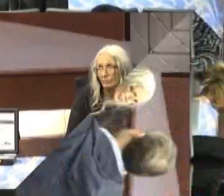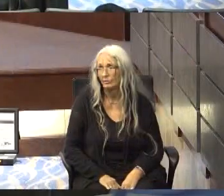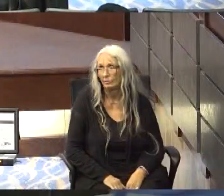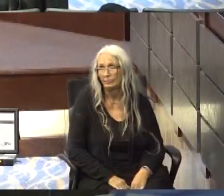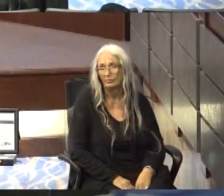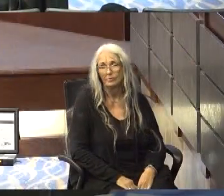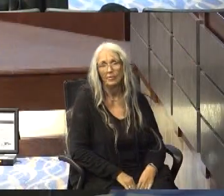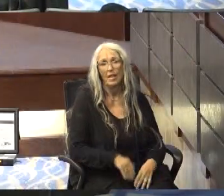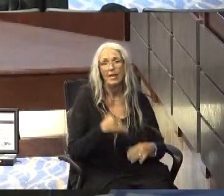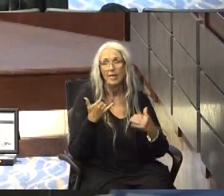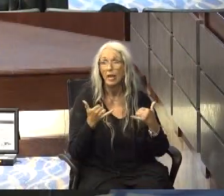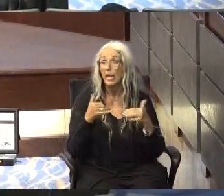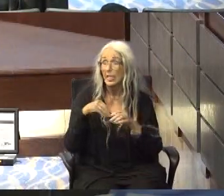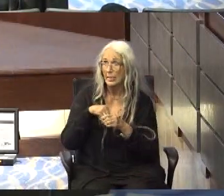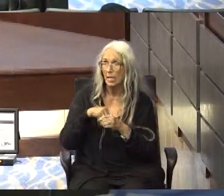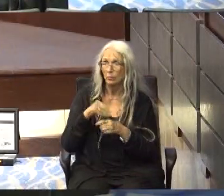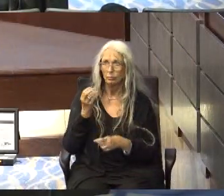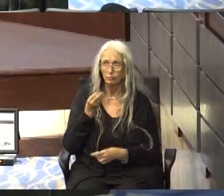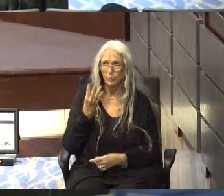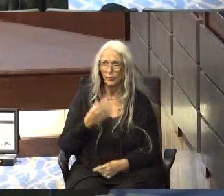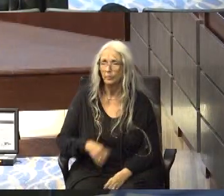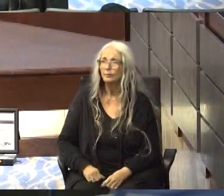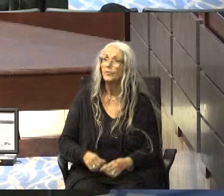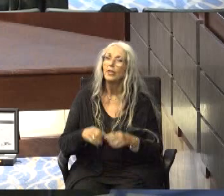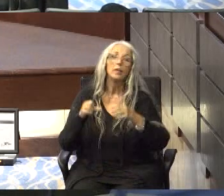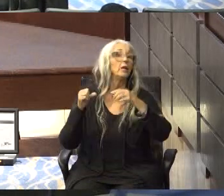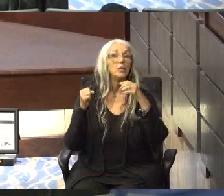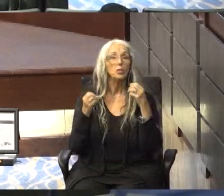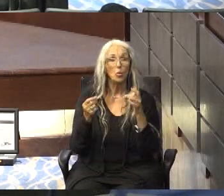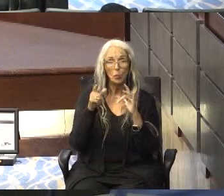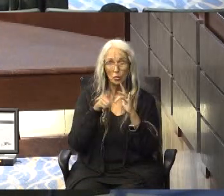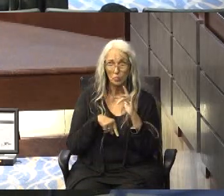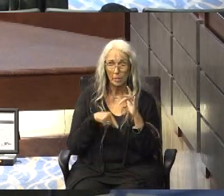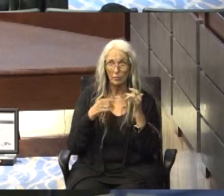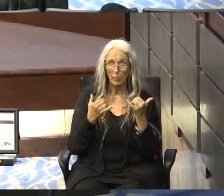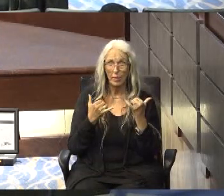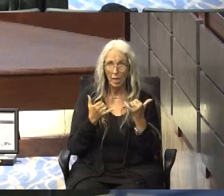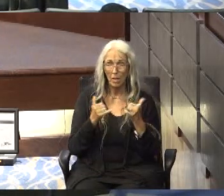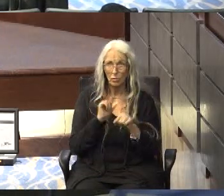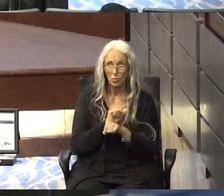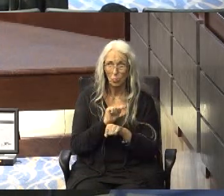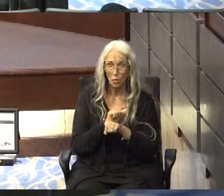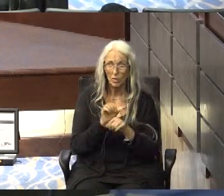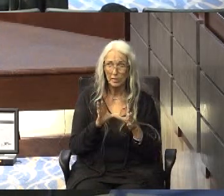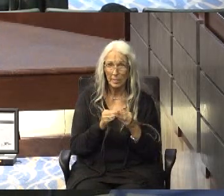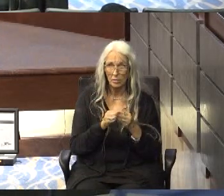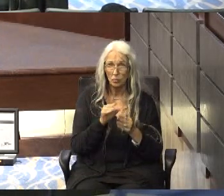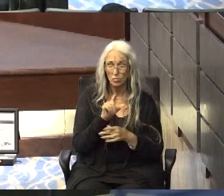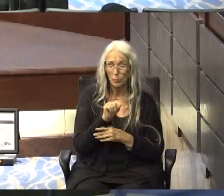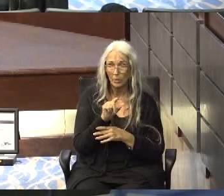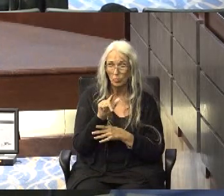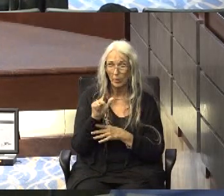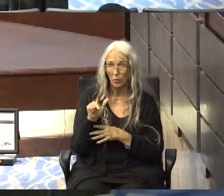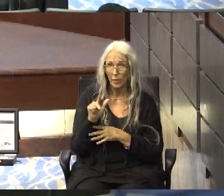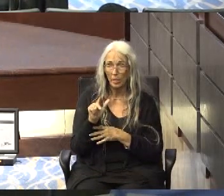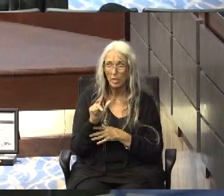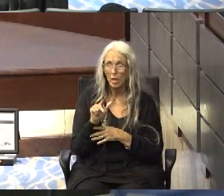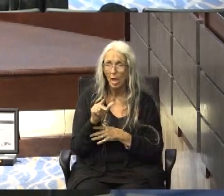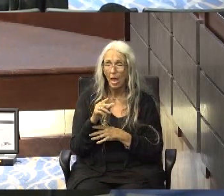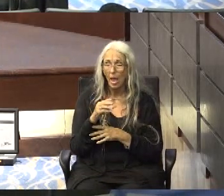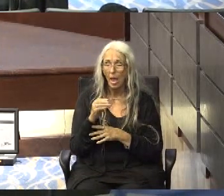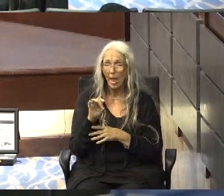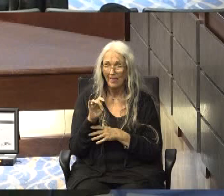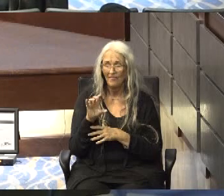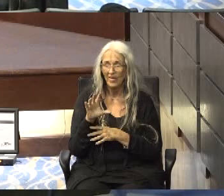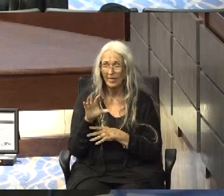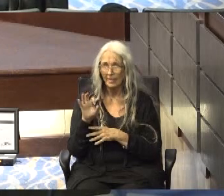To move on in our presentations, we are going to skip over the work session 2023, 8:57, and